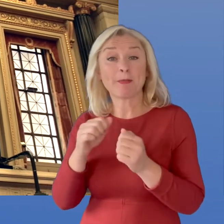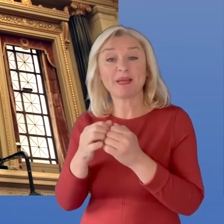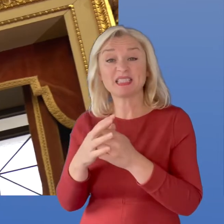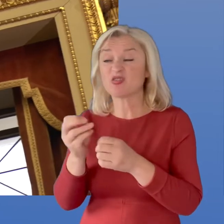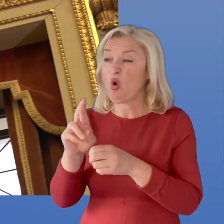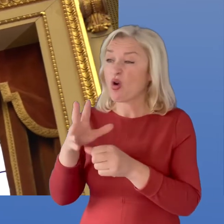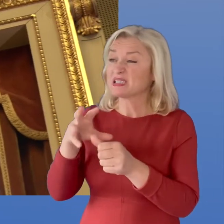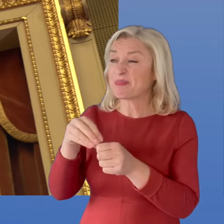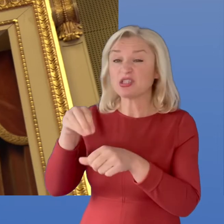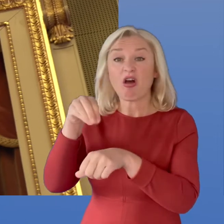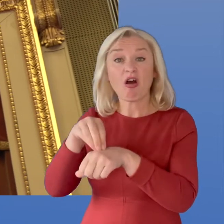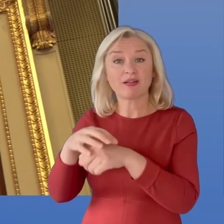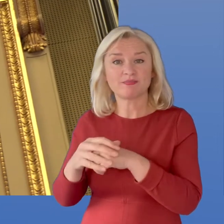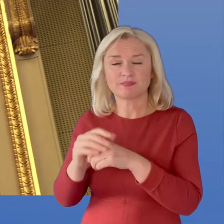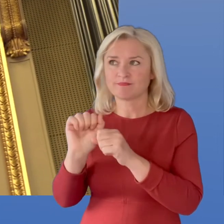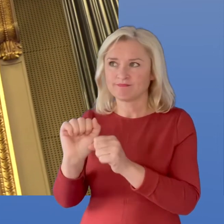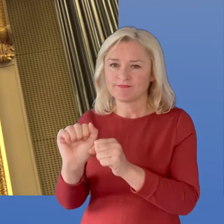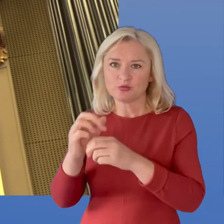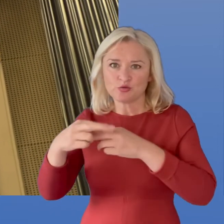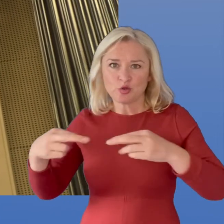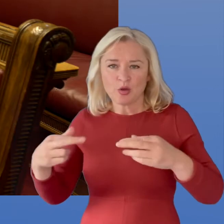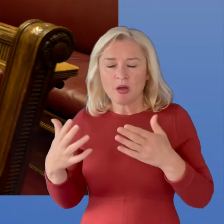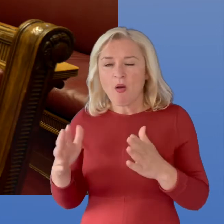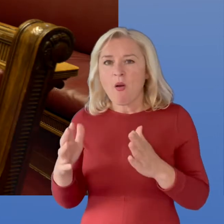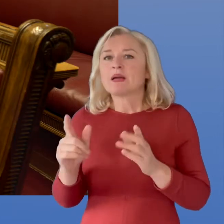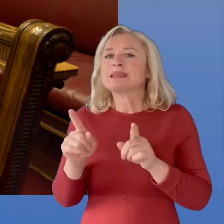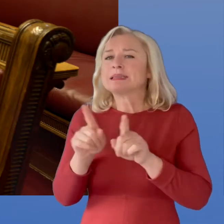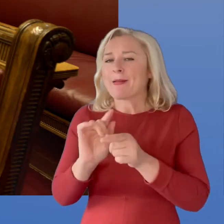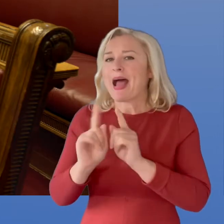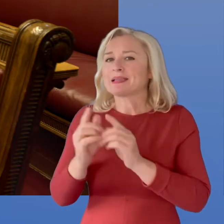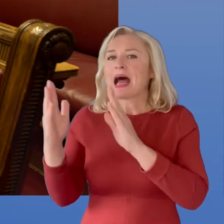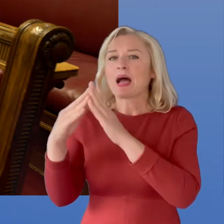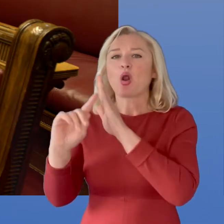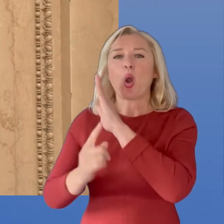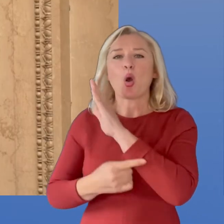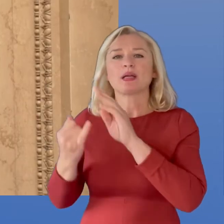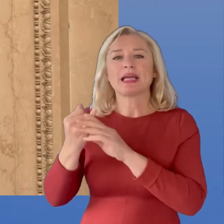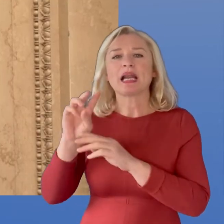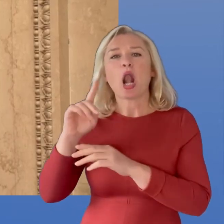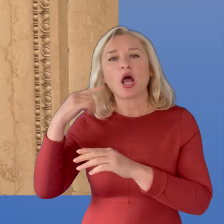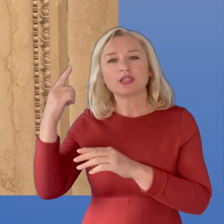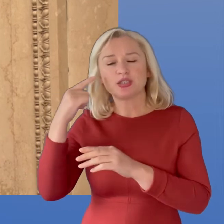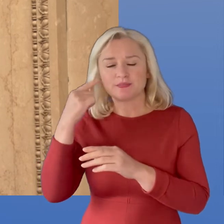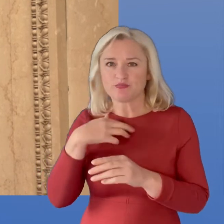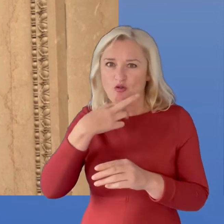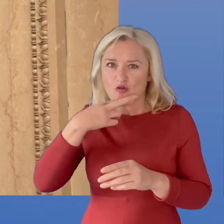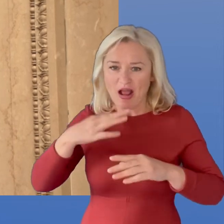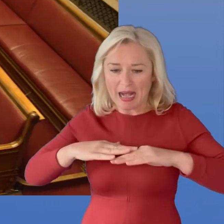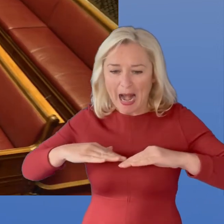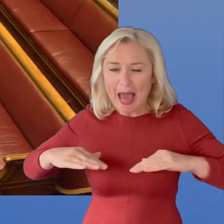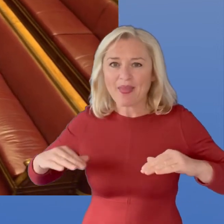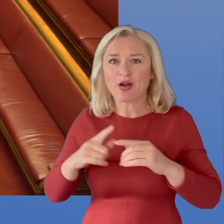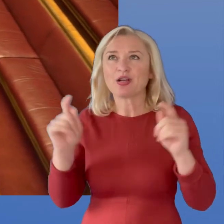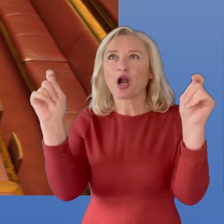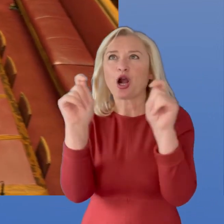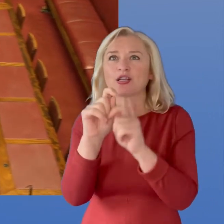much reflects the design and style of the House of Lords at Westminster, including the red Morocco leather upholstery and velvet curtains. It